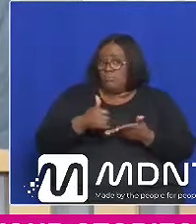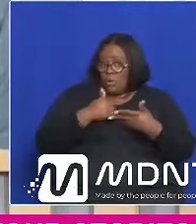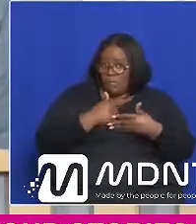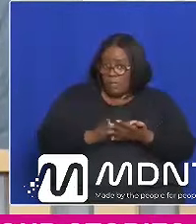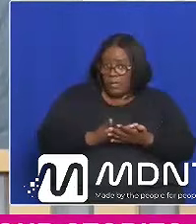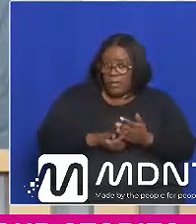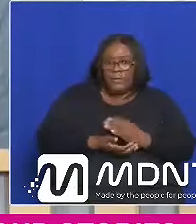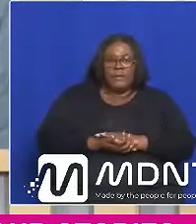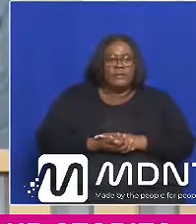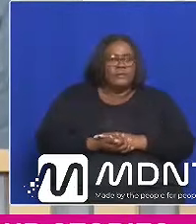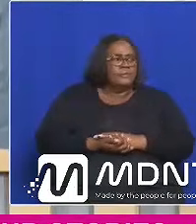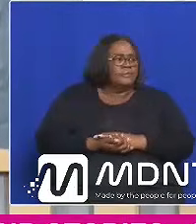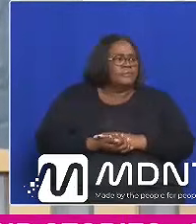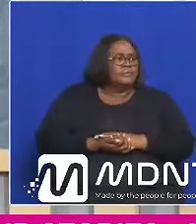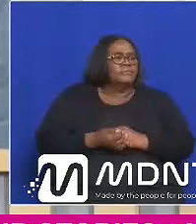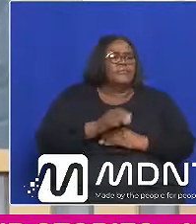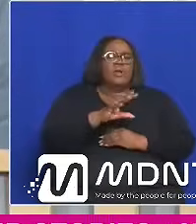asked my counsel to get it for me.